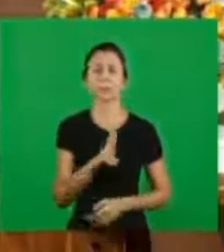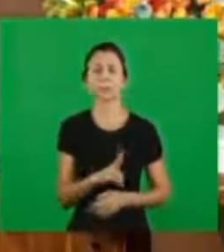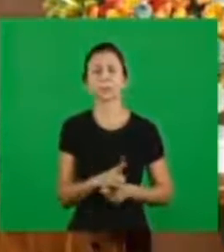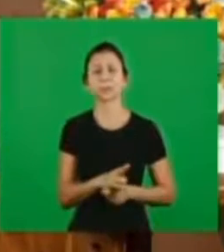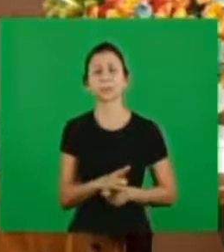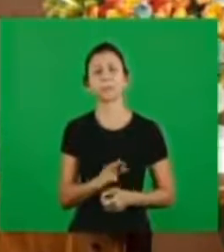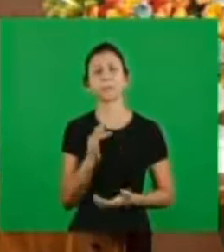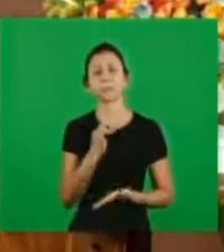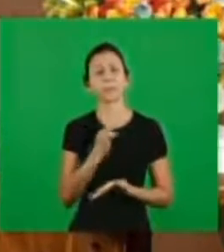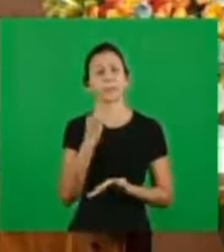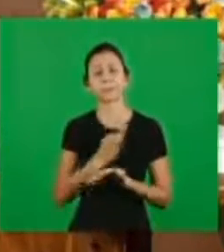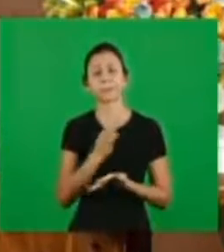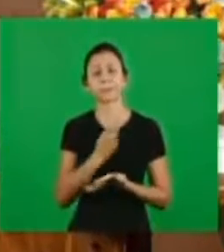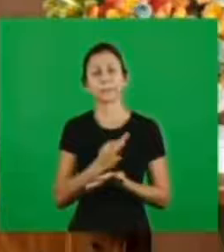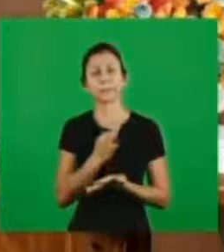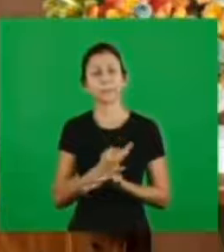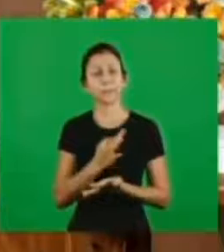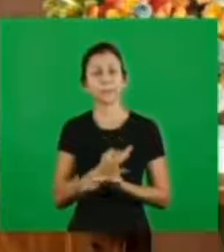theory of Einstein,